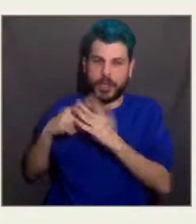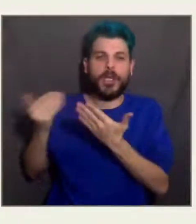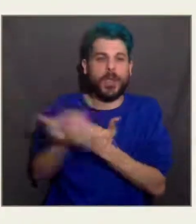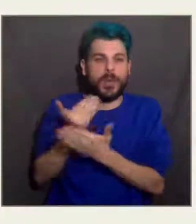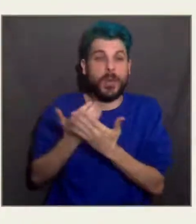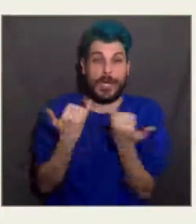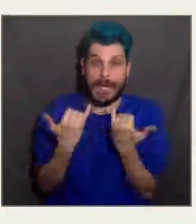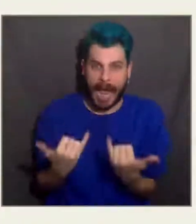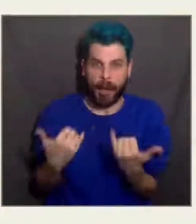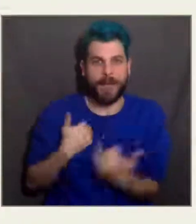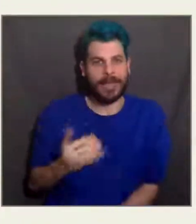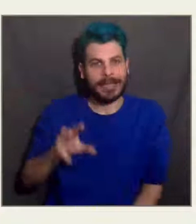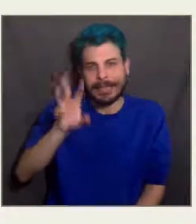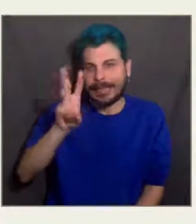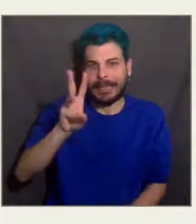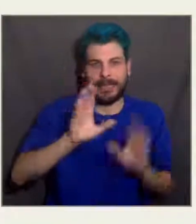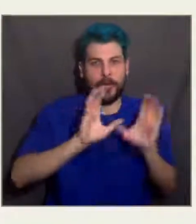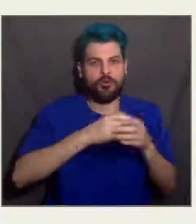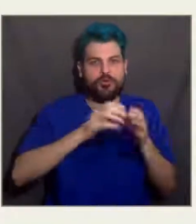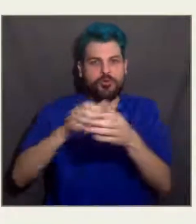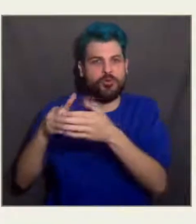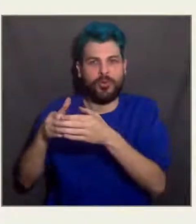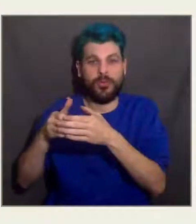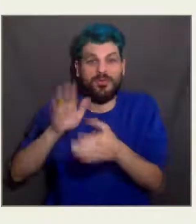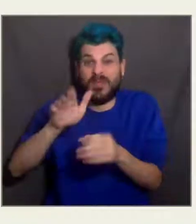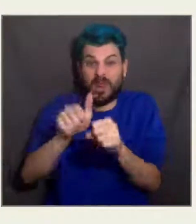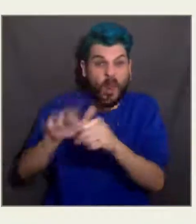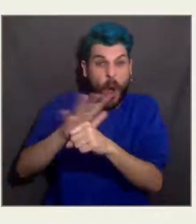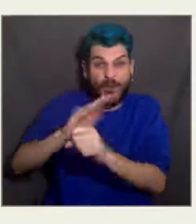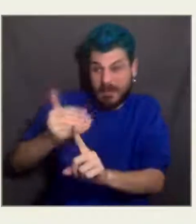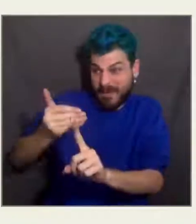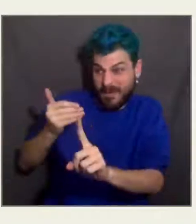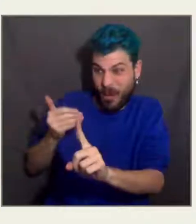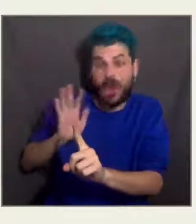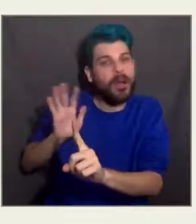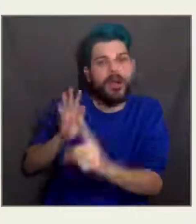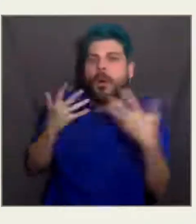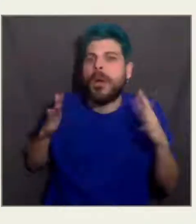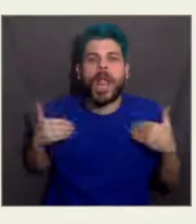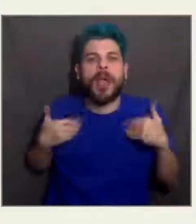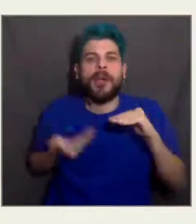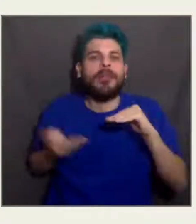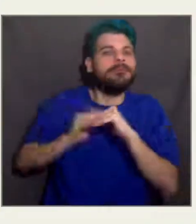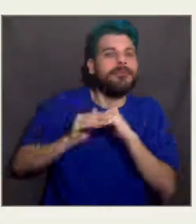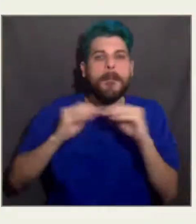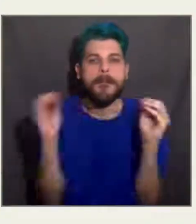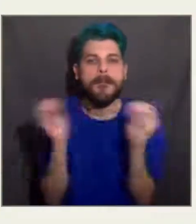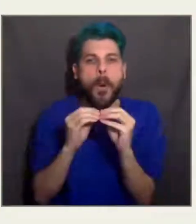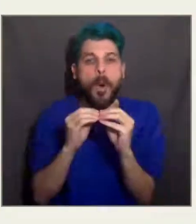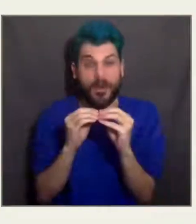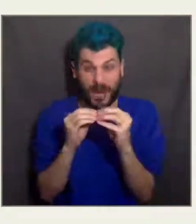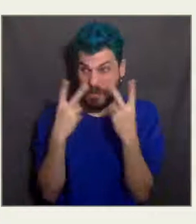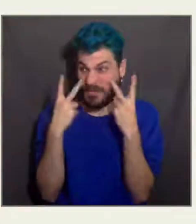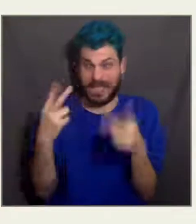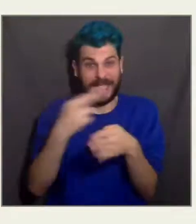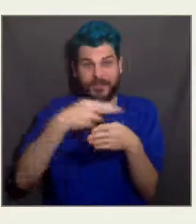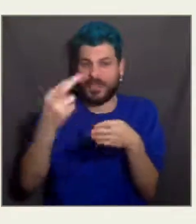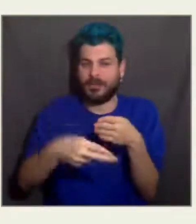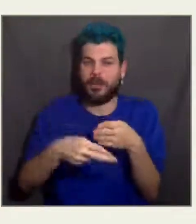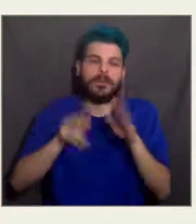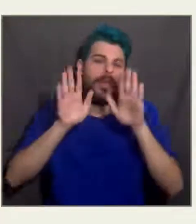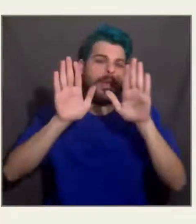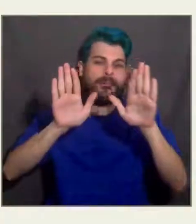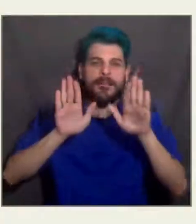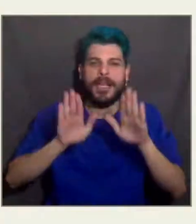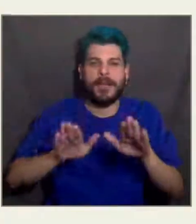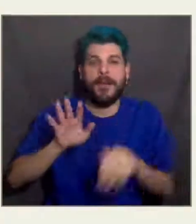streets, more than we did before the pandemic, and the results are phenomenal. In the last 6 months, more than